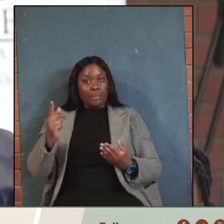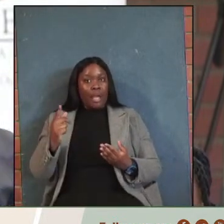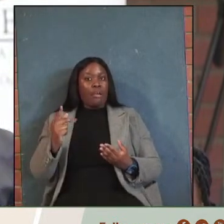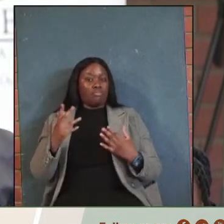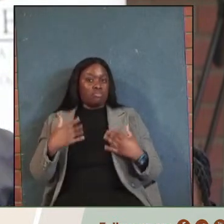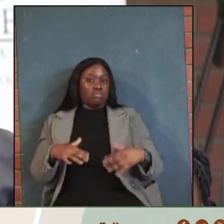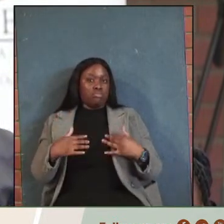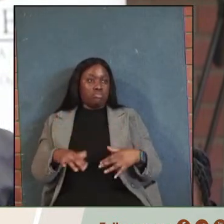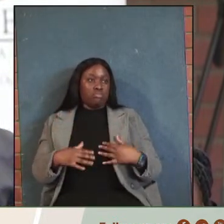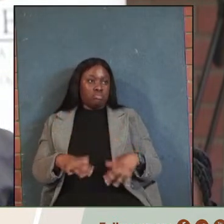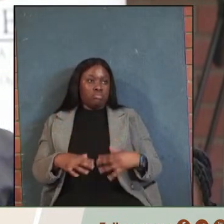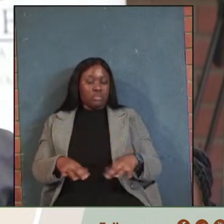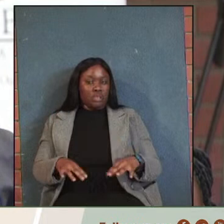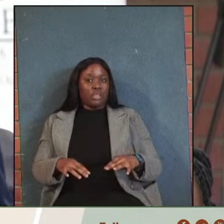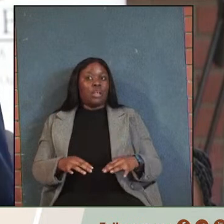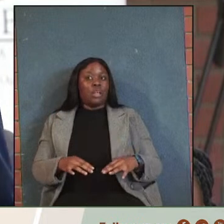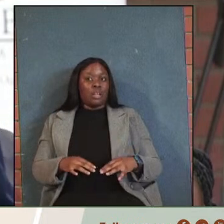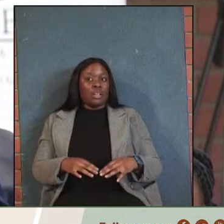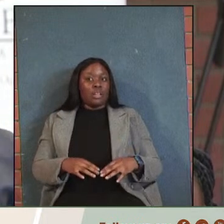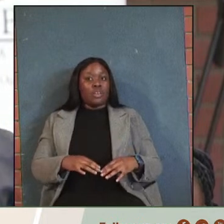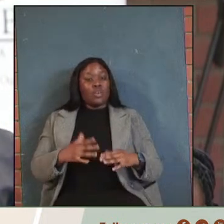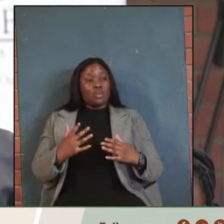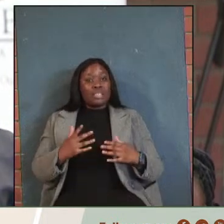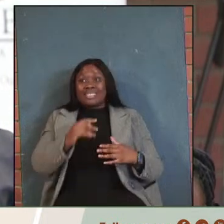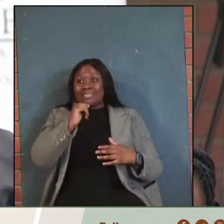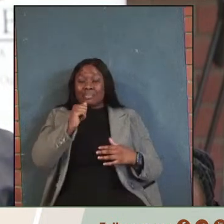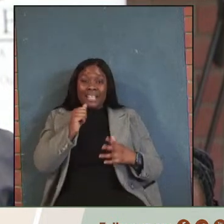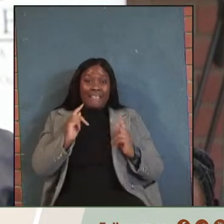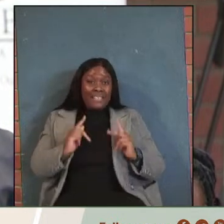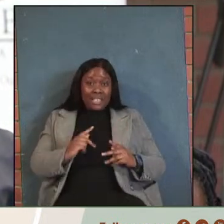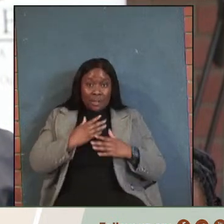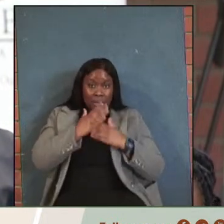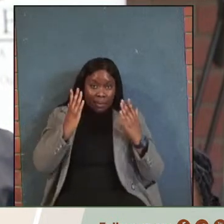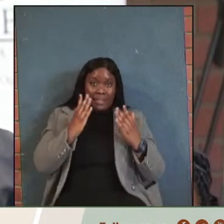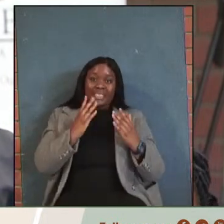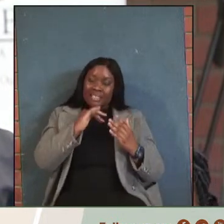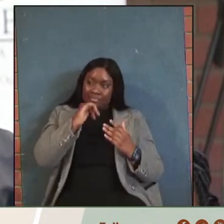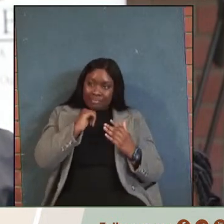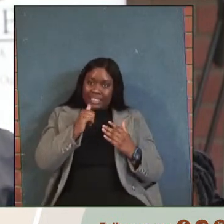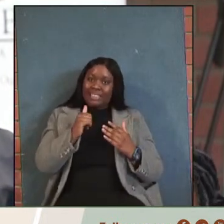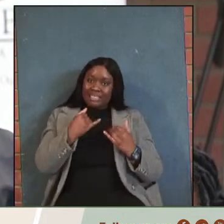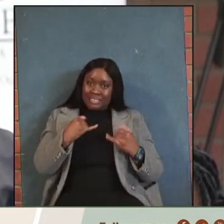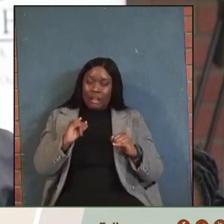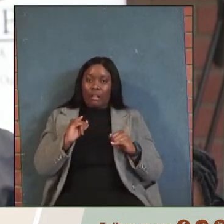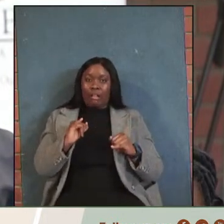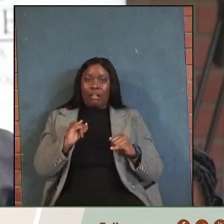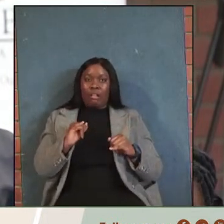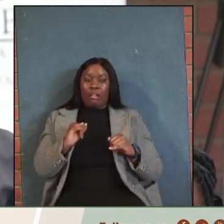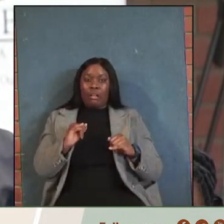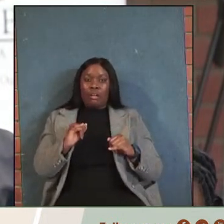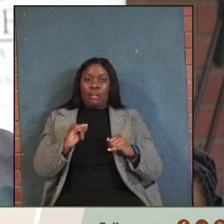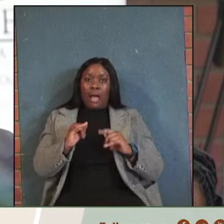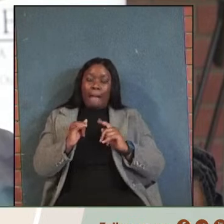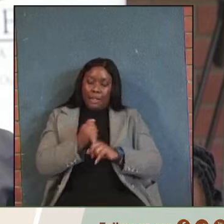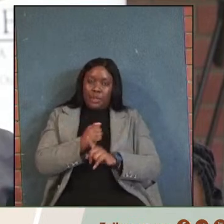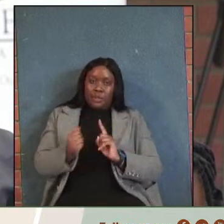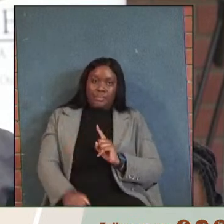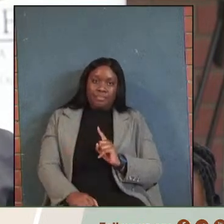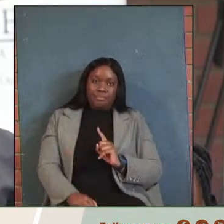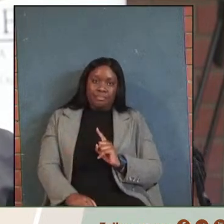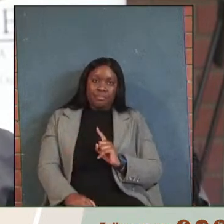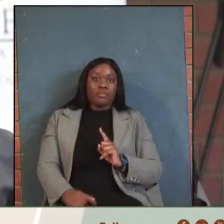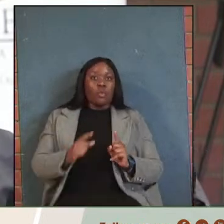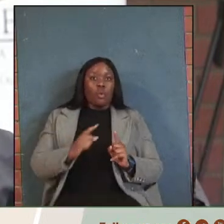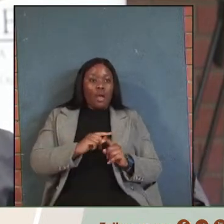neglectful, even if the parent is physically present but unavailable or refuses to take care of the child or meet his or her